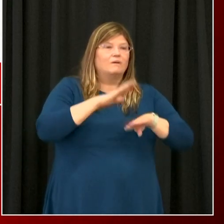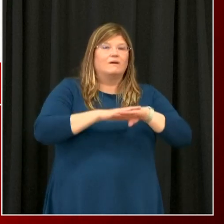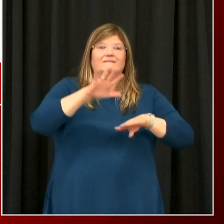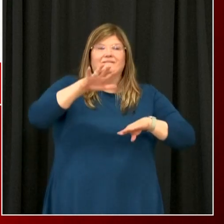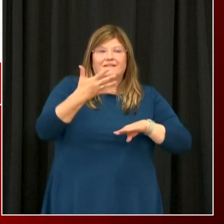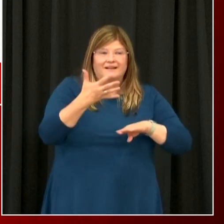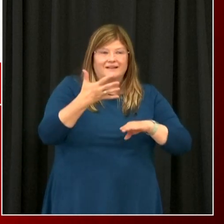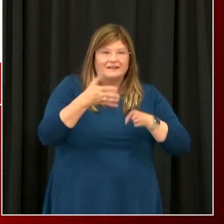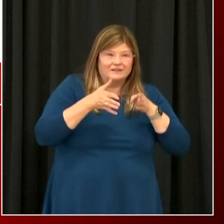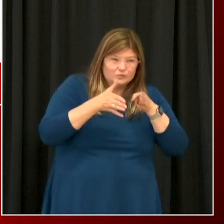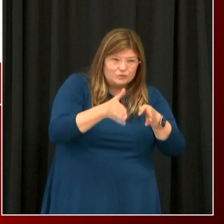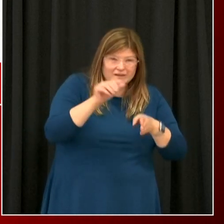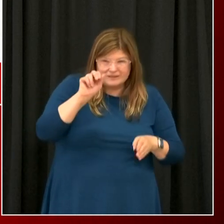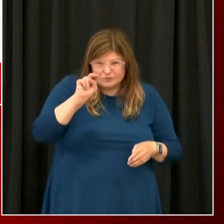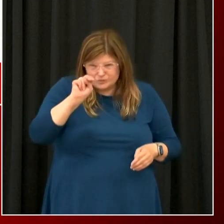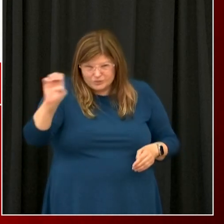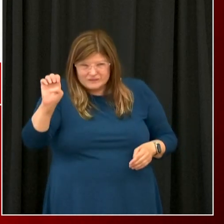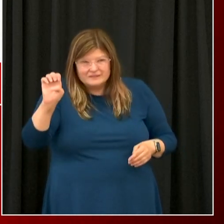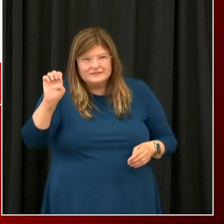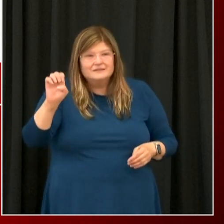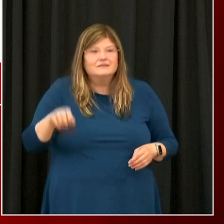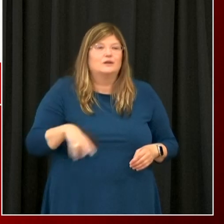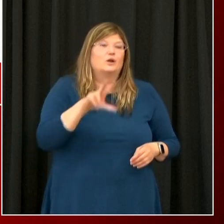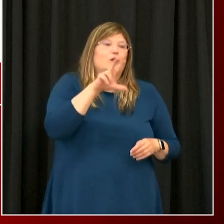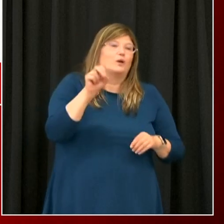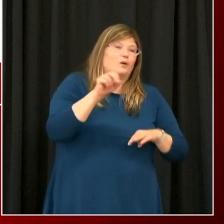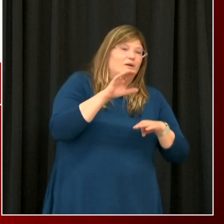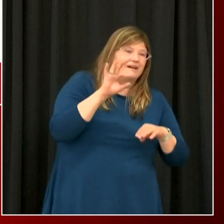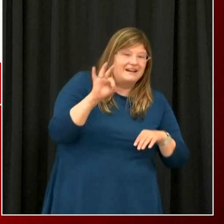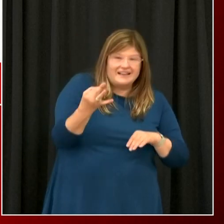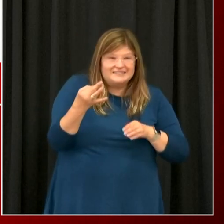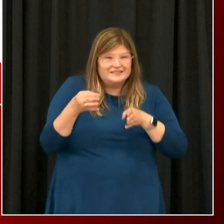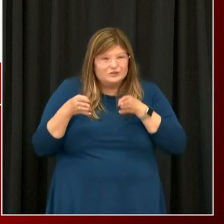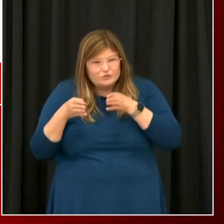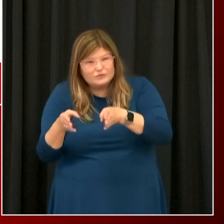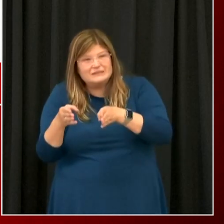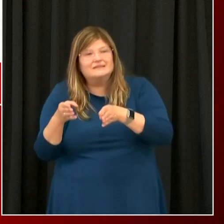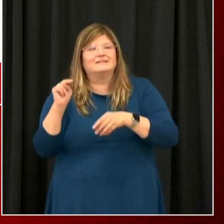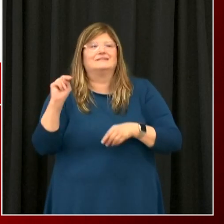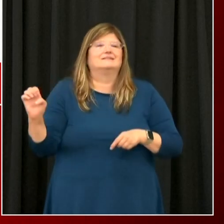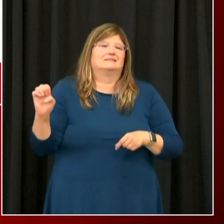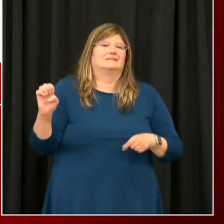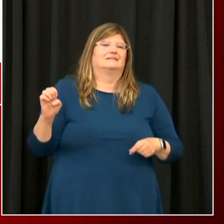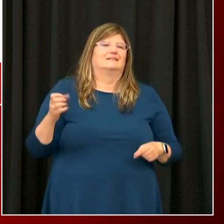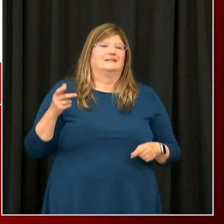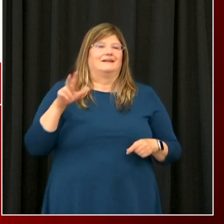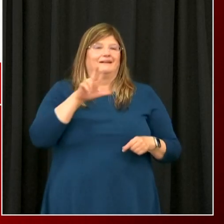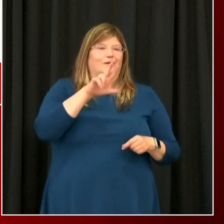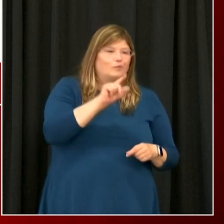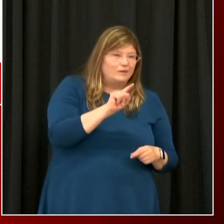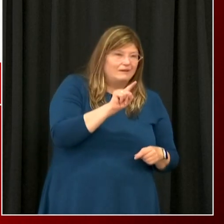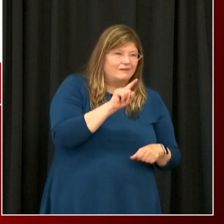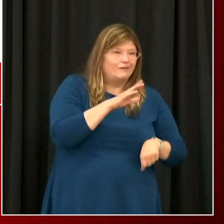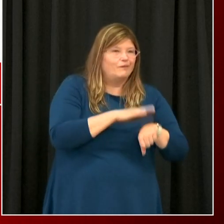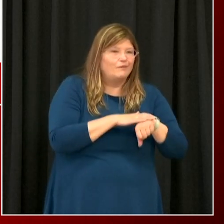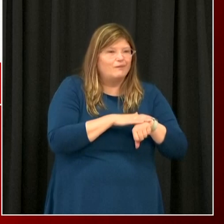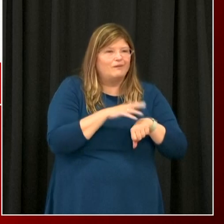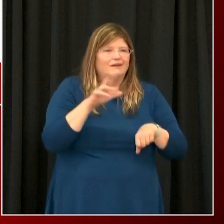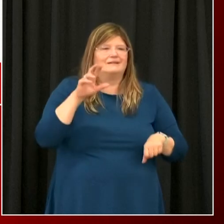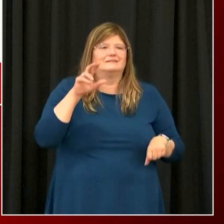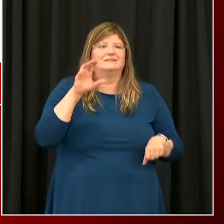Engine 30 at 5049th Street Northeast, Engine 31 at 4930 Connecticut